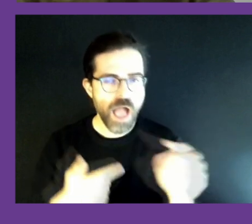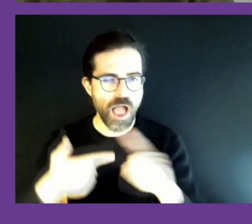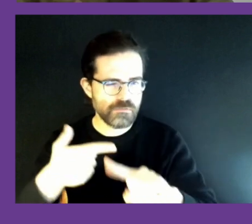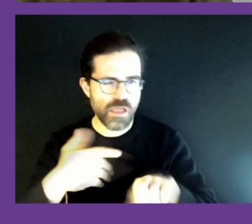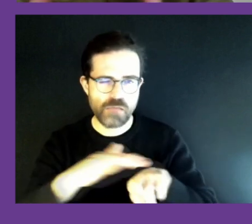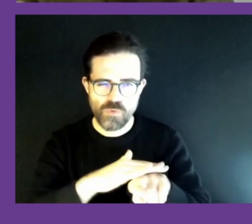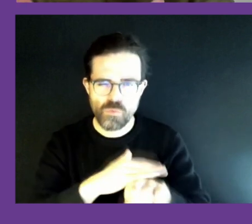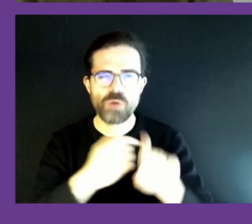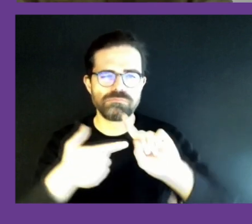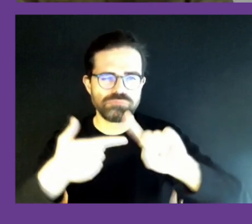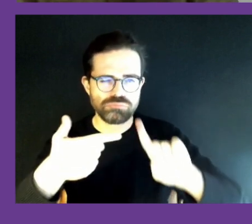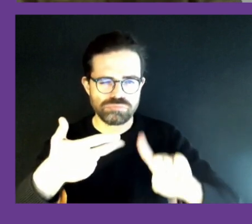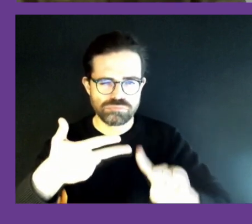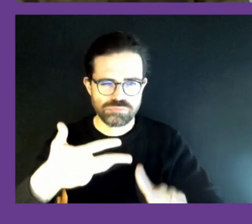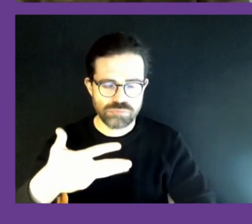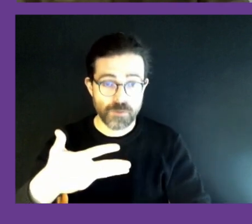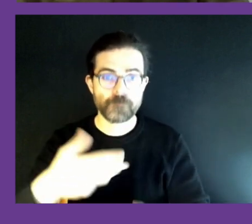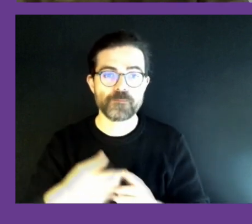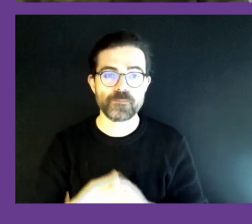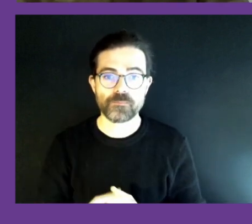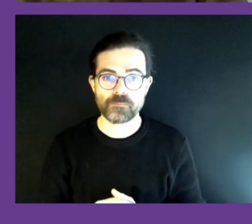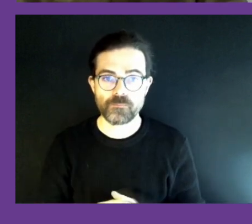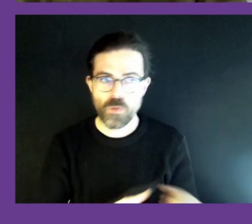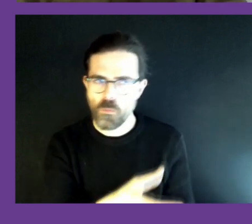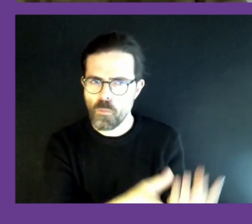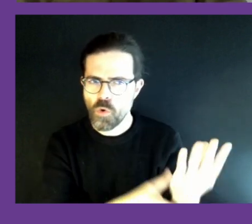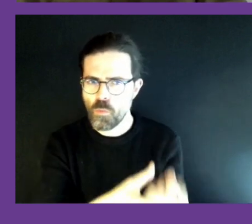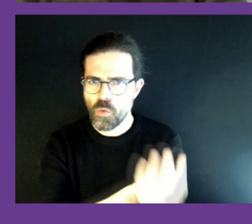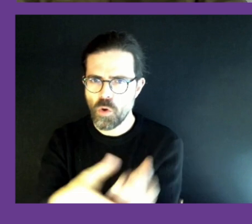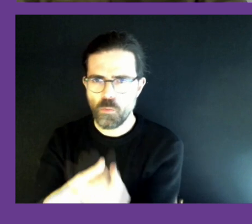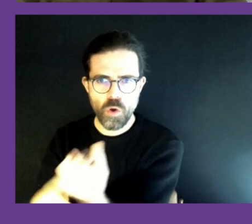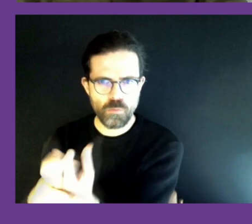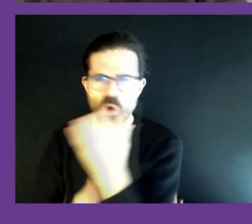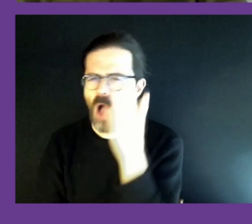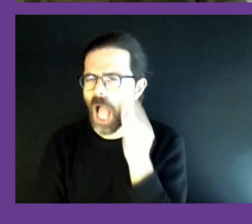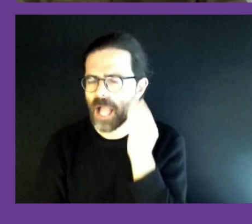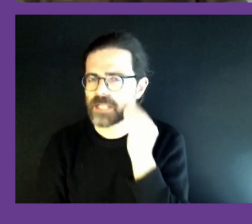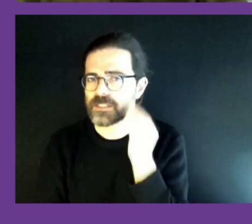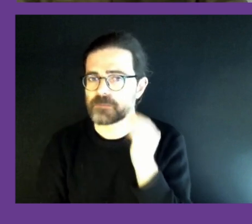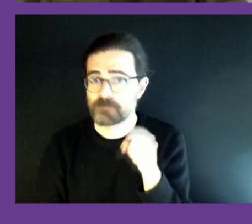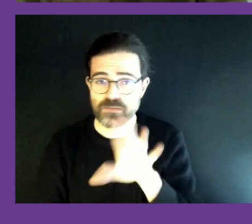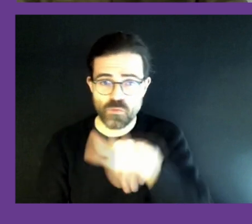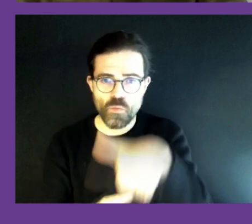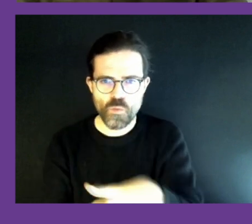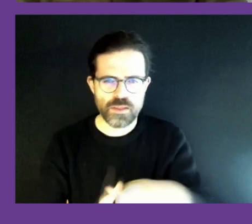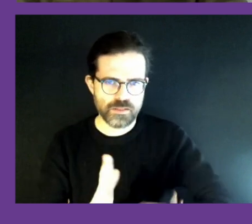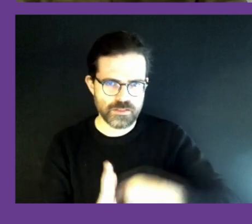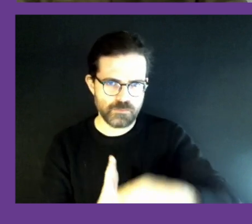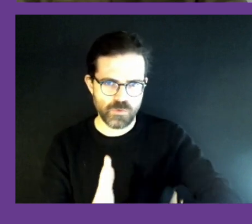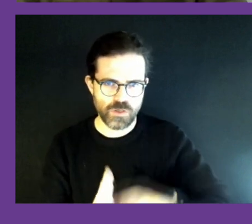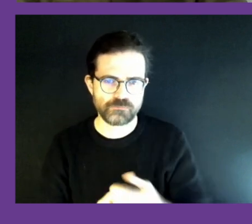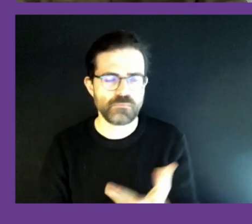across Europe, and also produced by the core experts of the project. And this includes a library